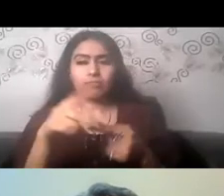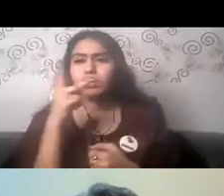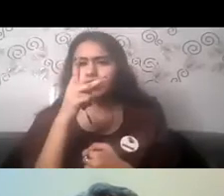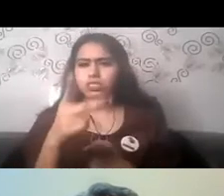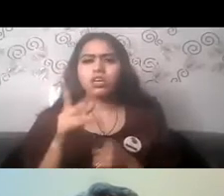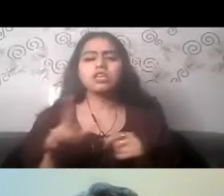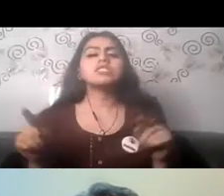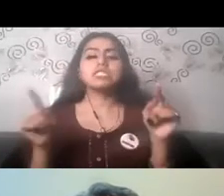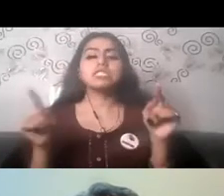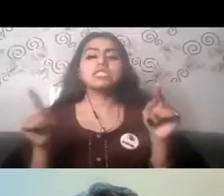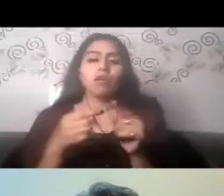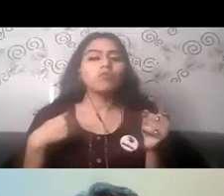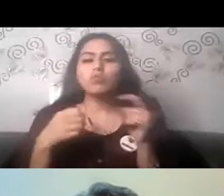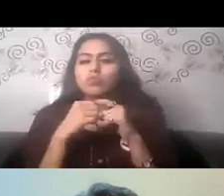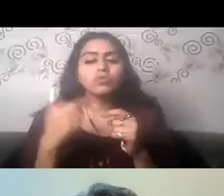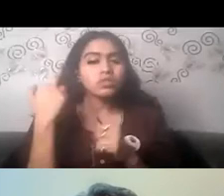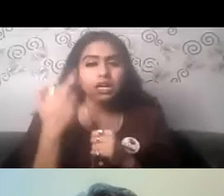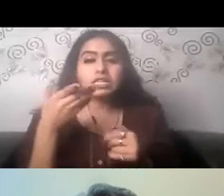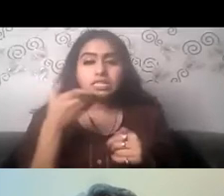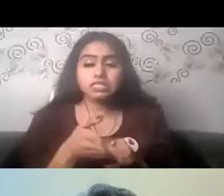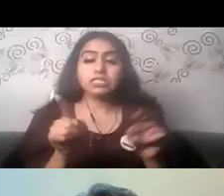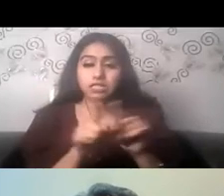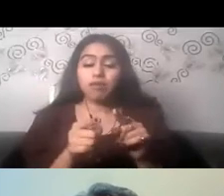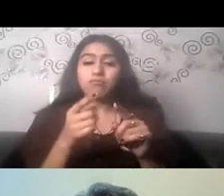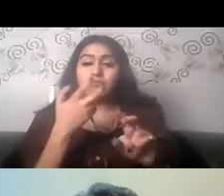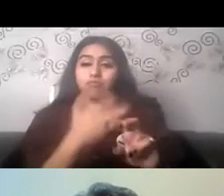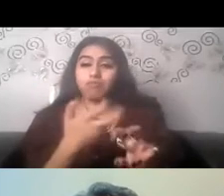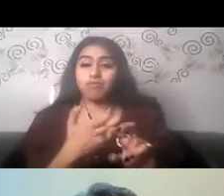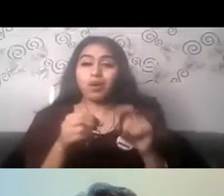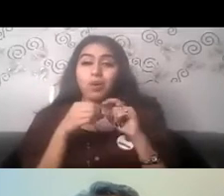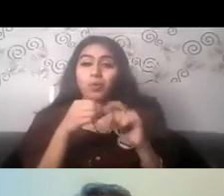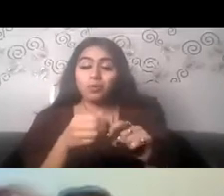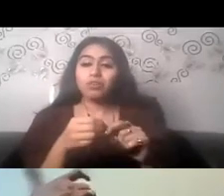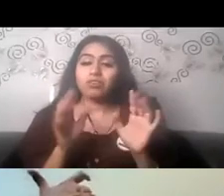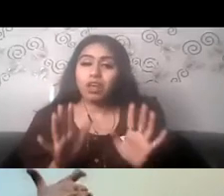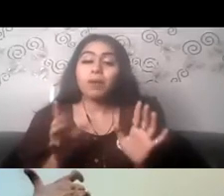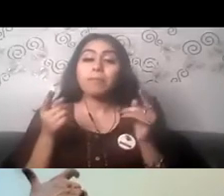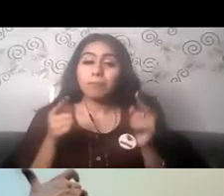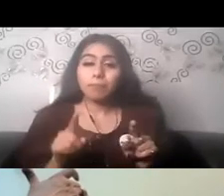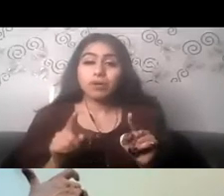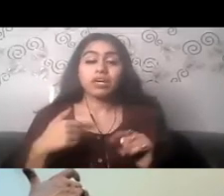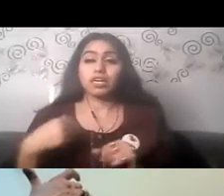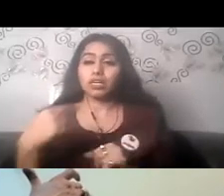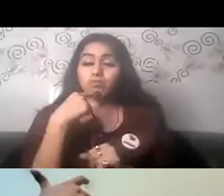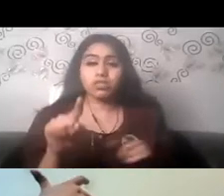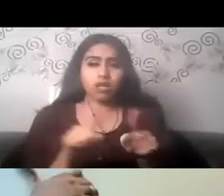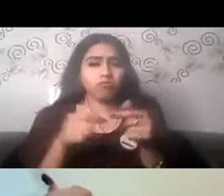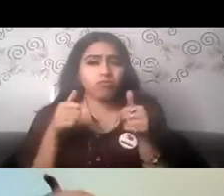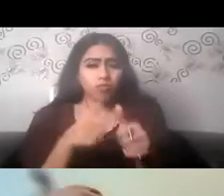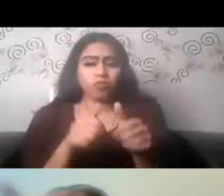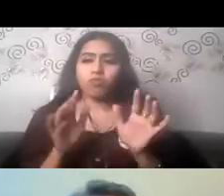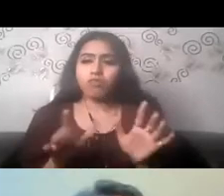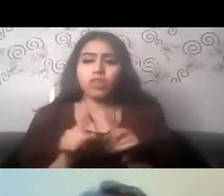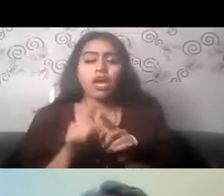these questions because these are difficult. These are tough questions. We can preach, but do we follow? And if we